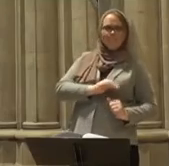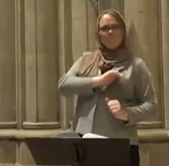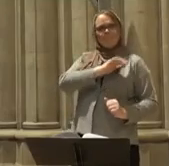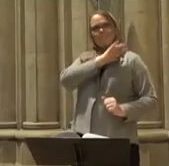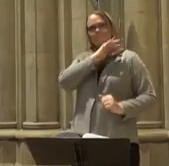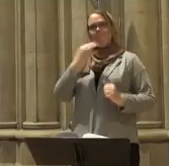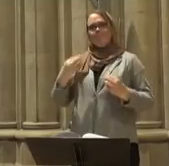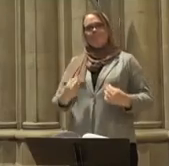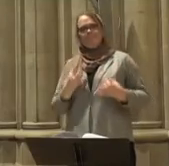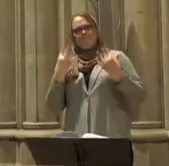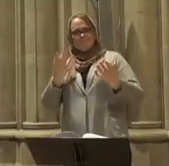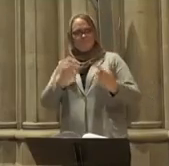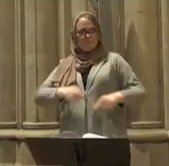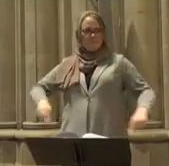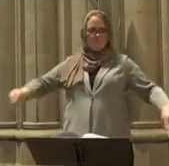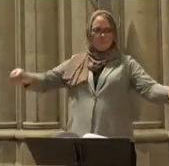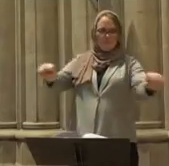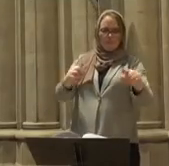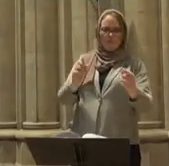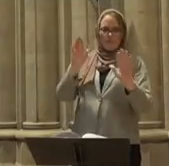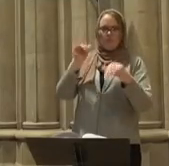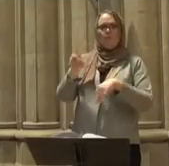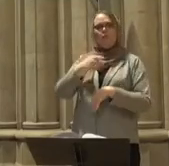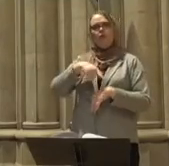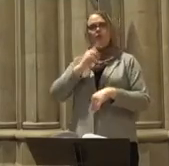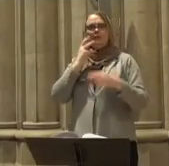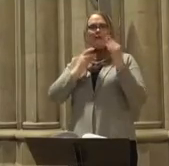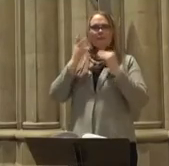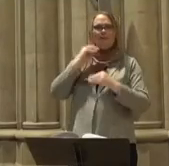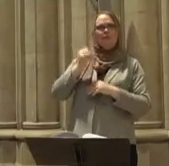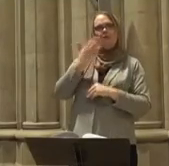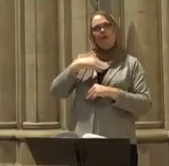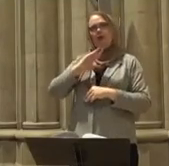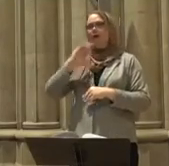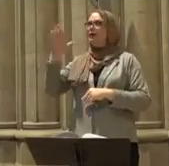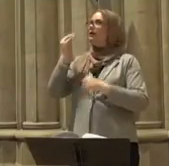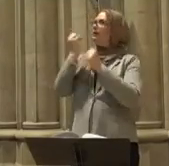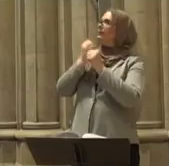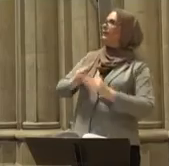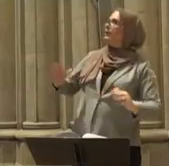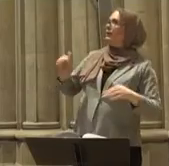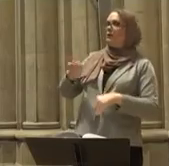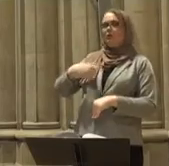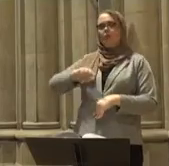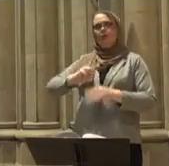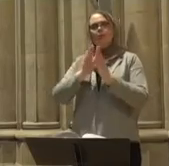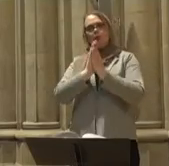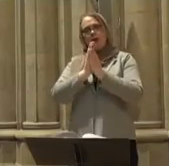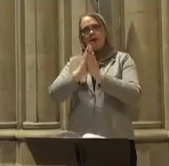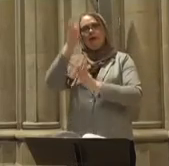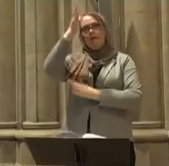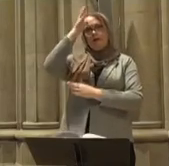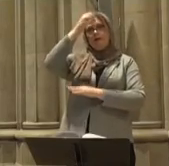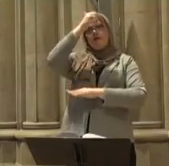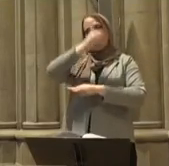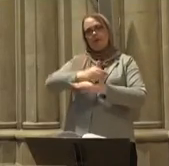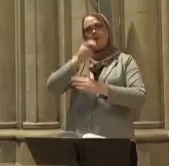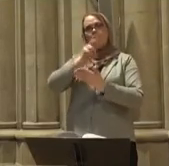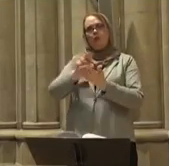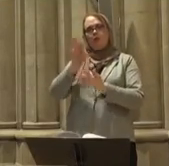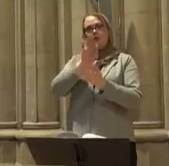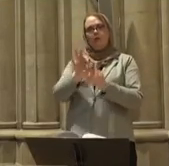his countenance upon you and grant you peace. Father, Son, and Holy Spirit, the holy